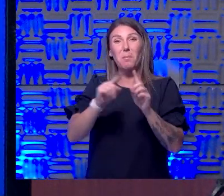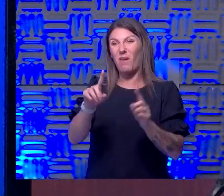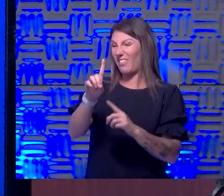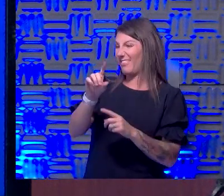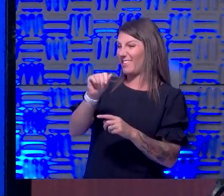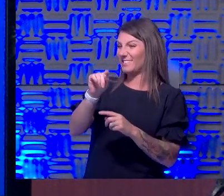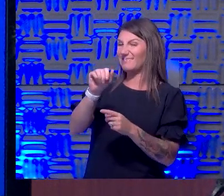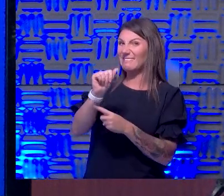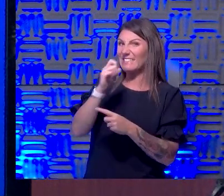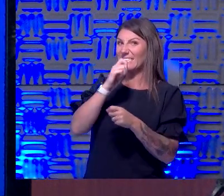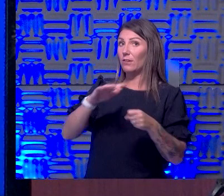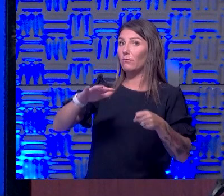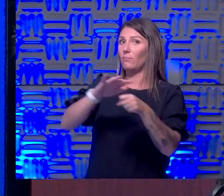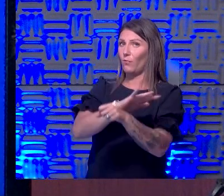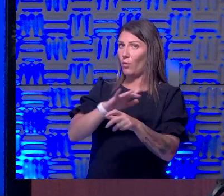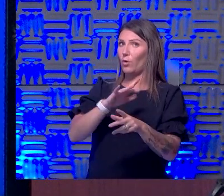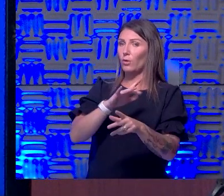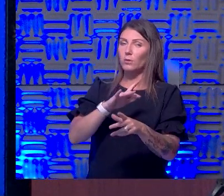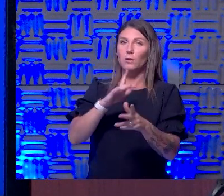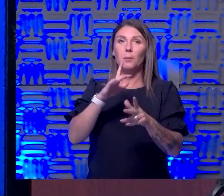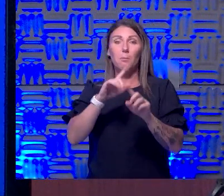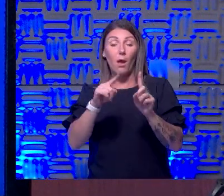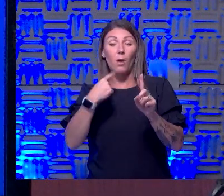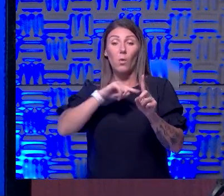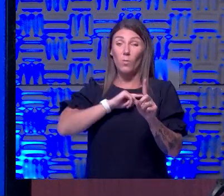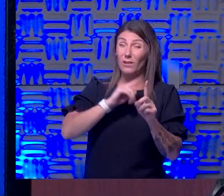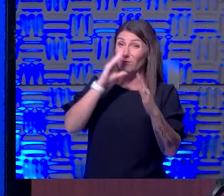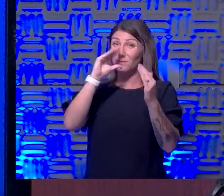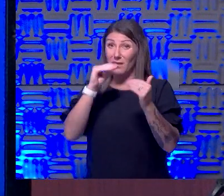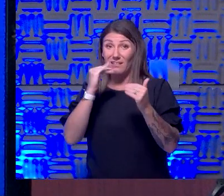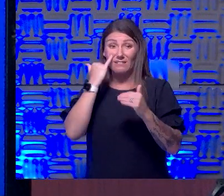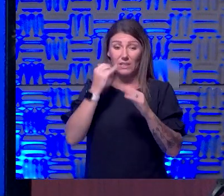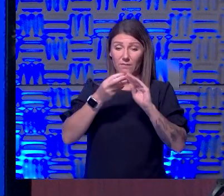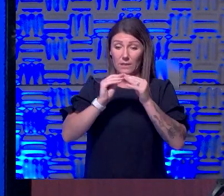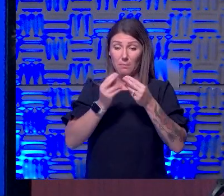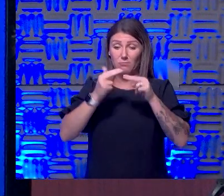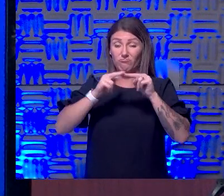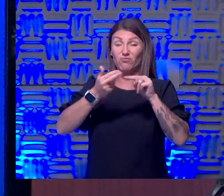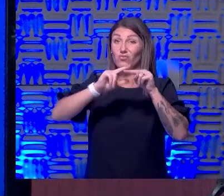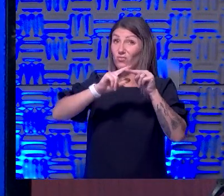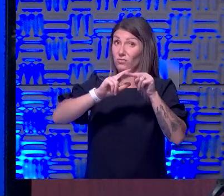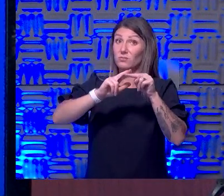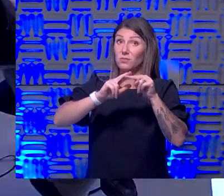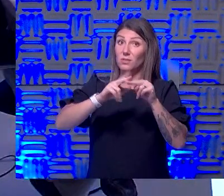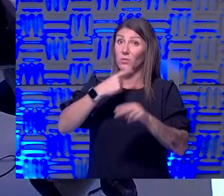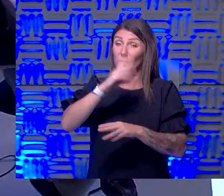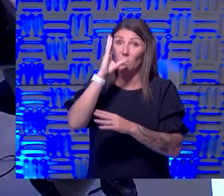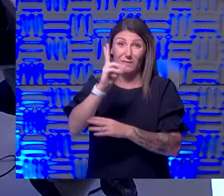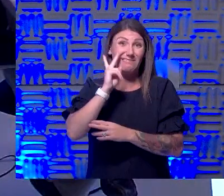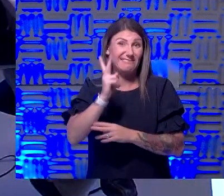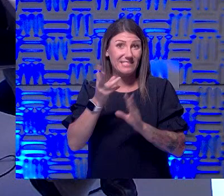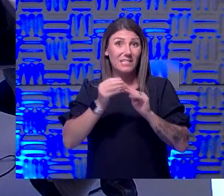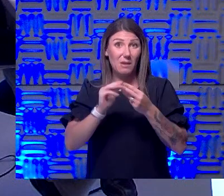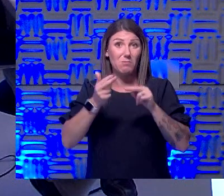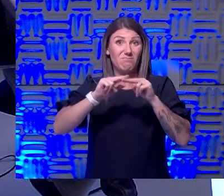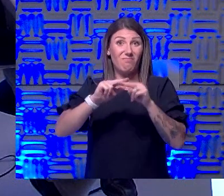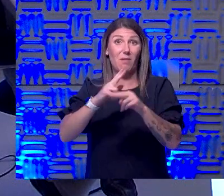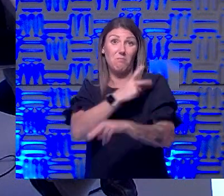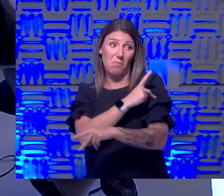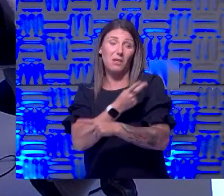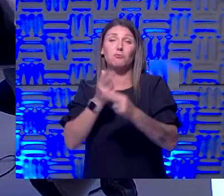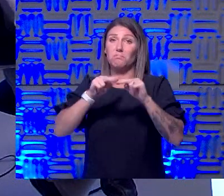bit shaky on hospitalization data, but we do anticipate if these numbers continue, seeing those numbers go up. Dr. Hawkinson? Yeah,